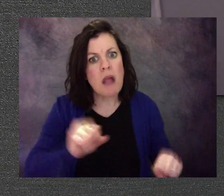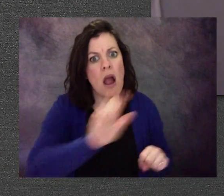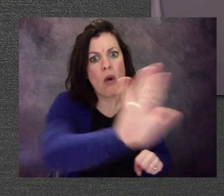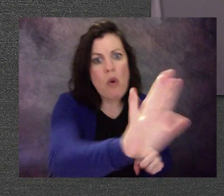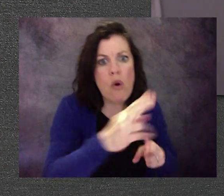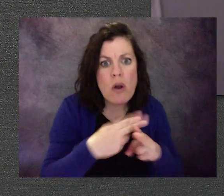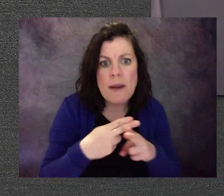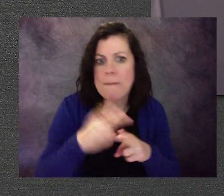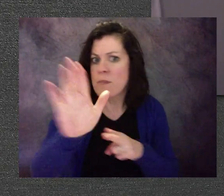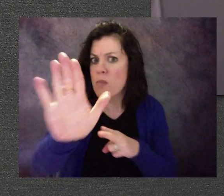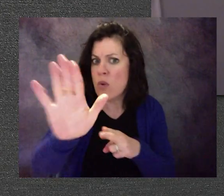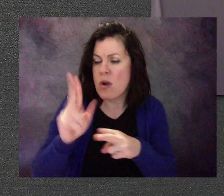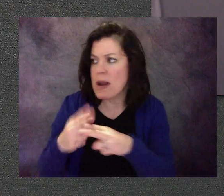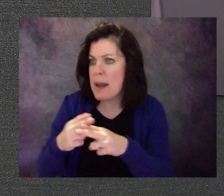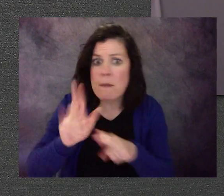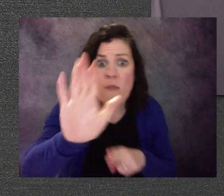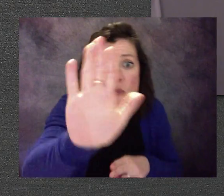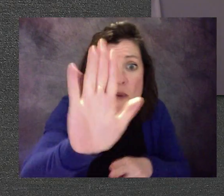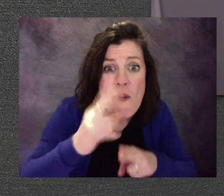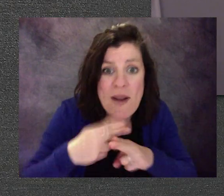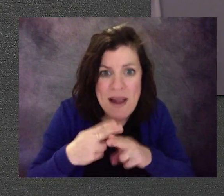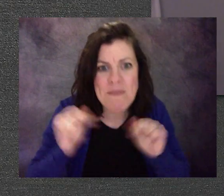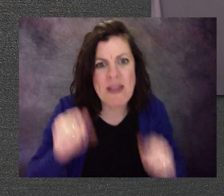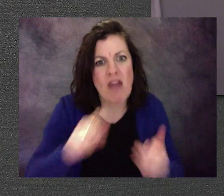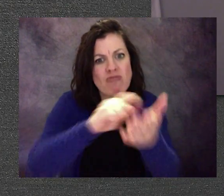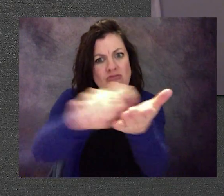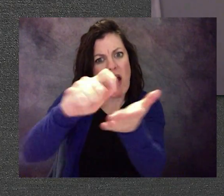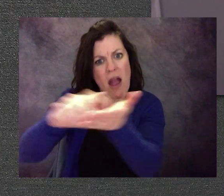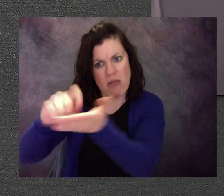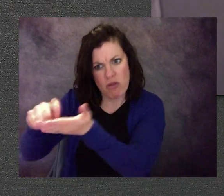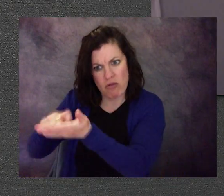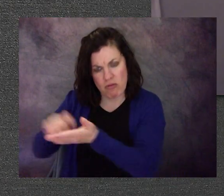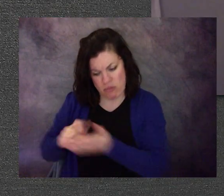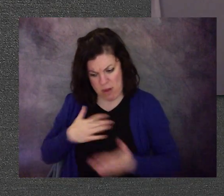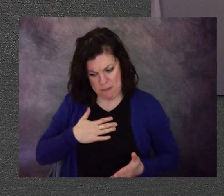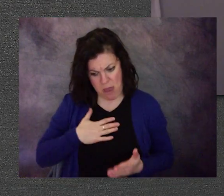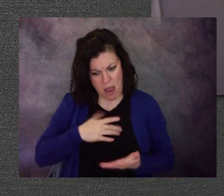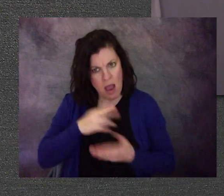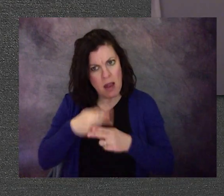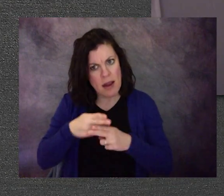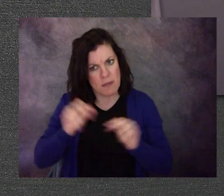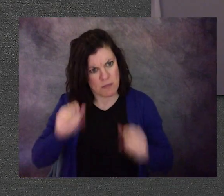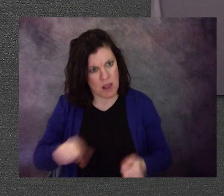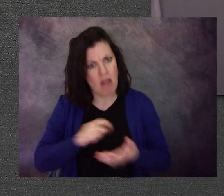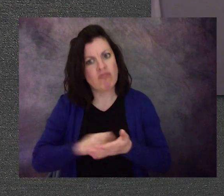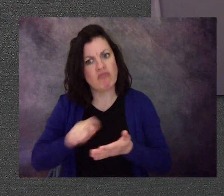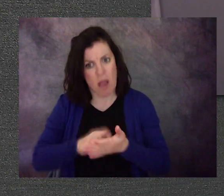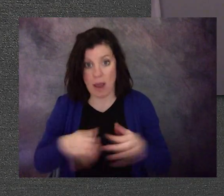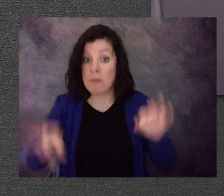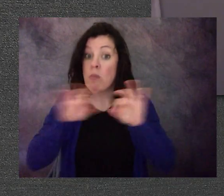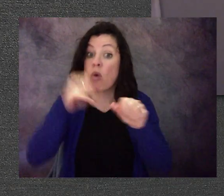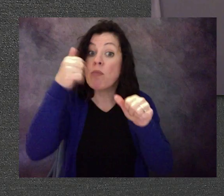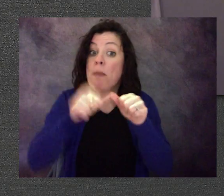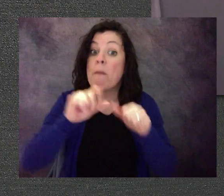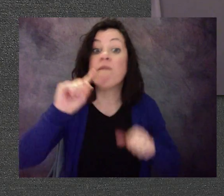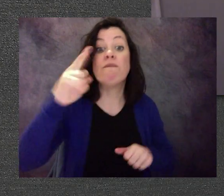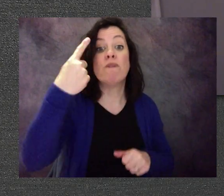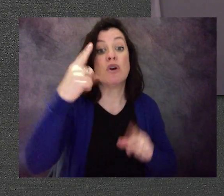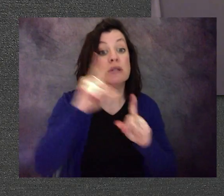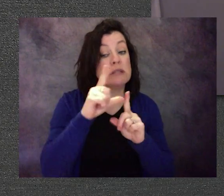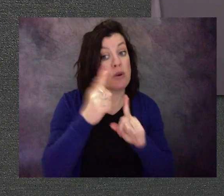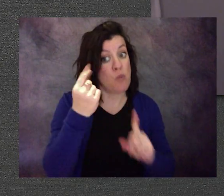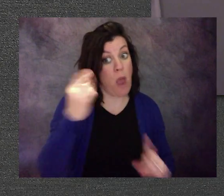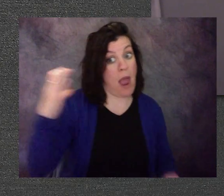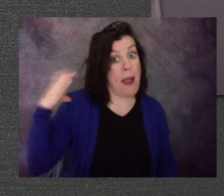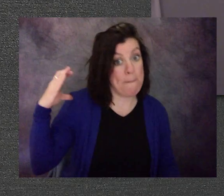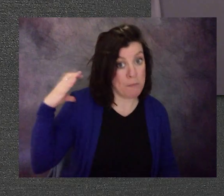names start with a capital letter, and we use lowercase little letters for the rest of our name. The other activity